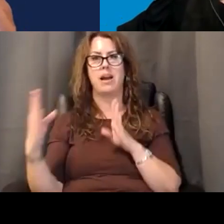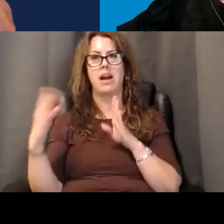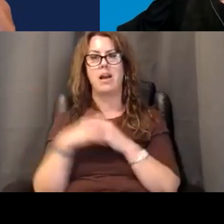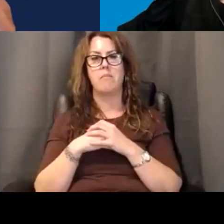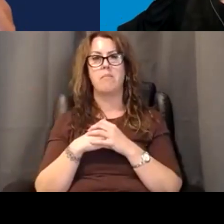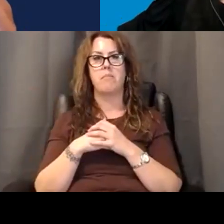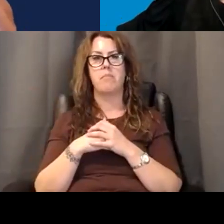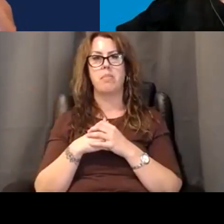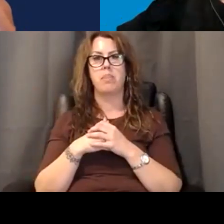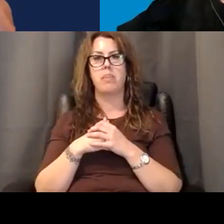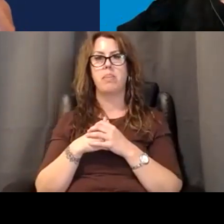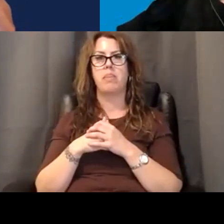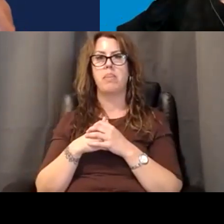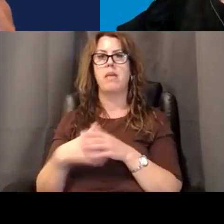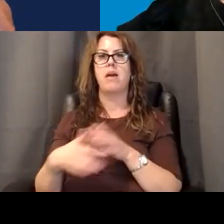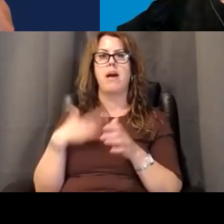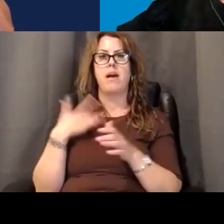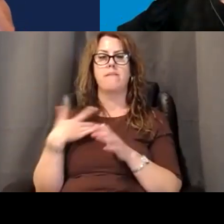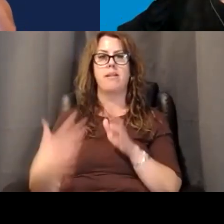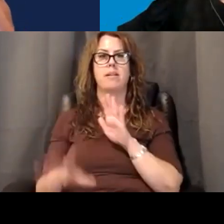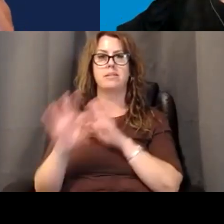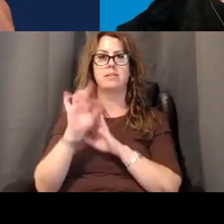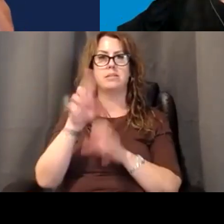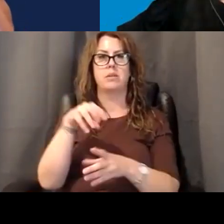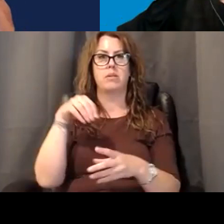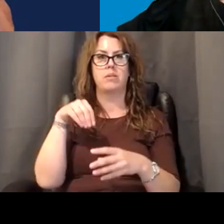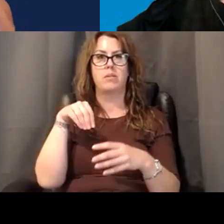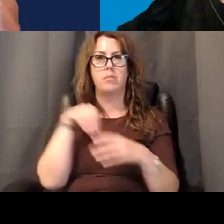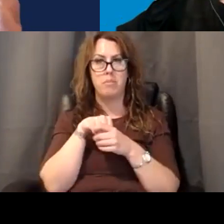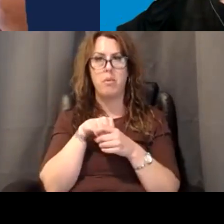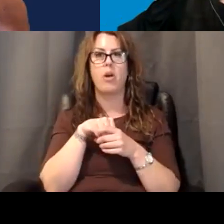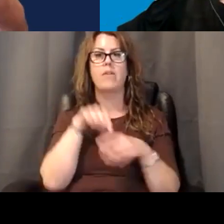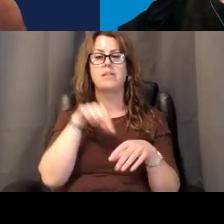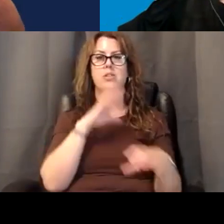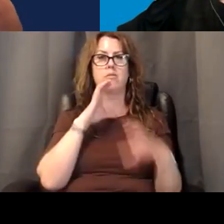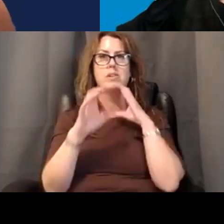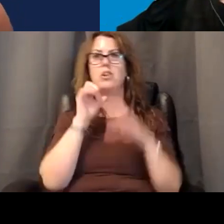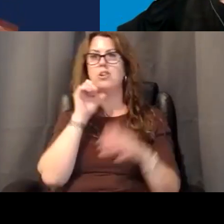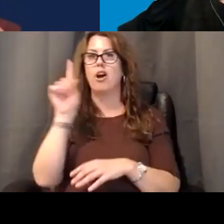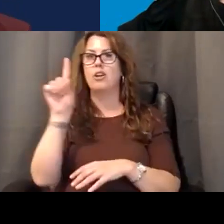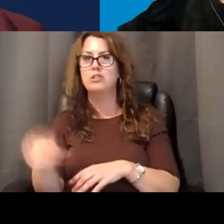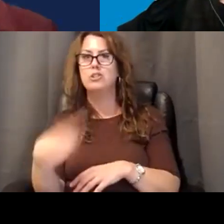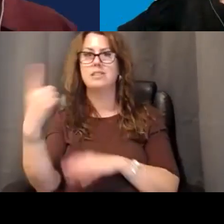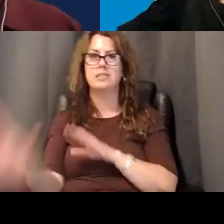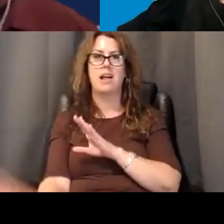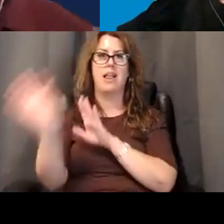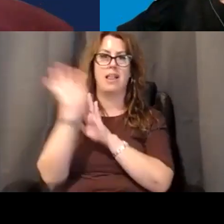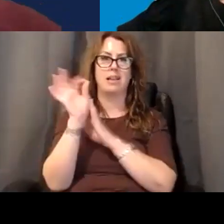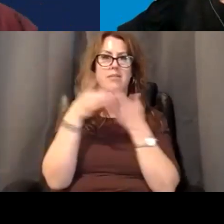electeds need to be part of these conversations, and not just elected leaders, but the people that own them.